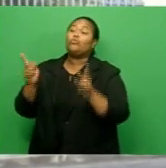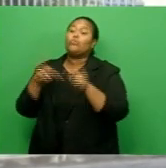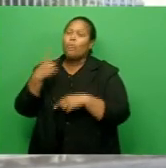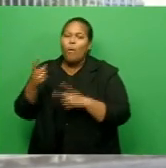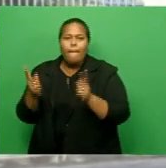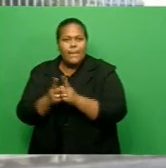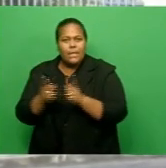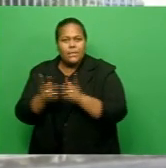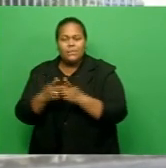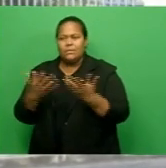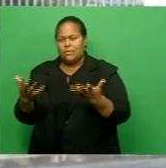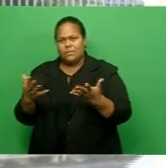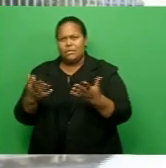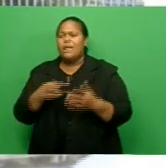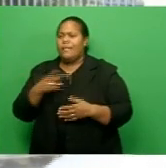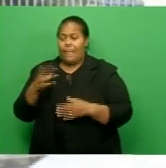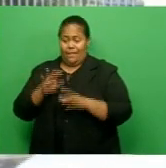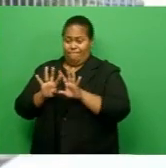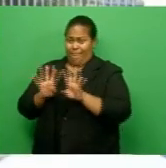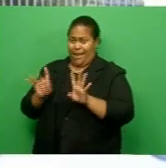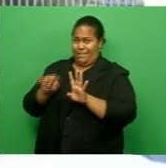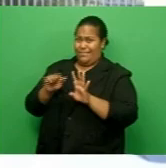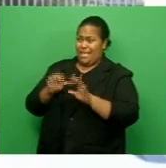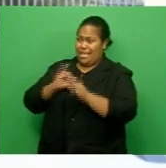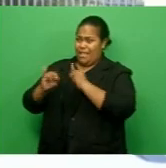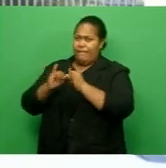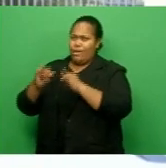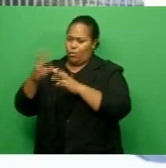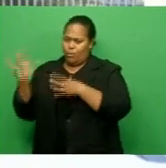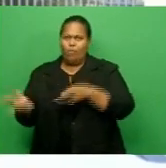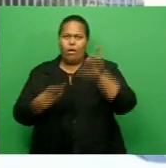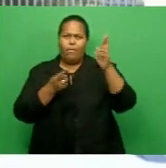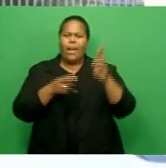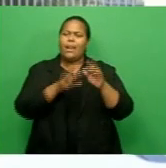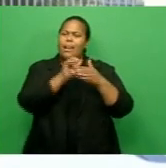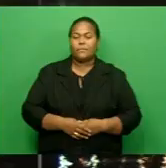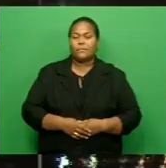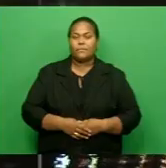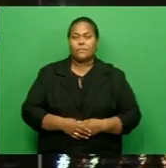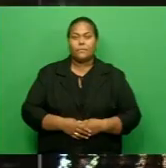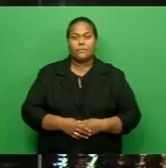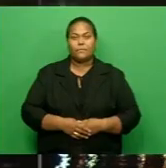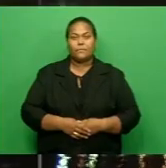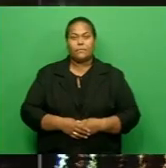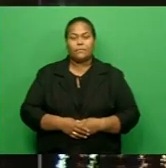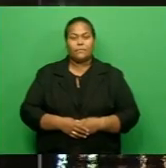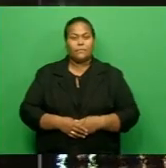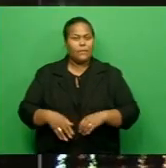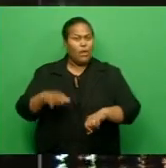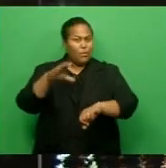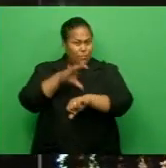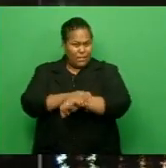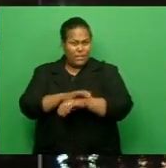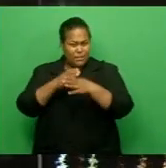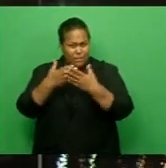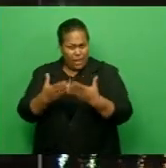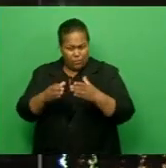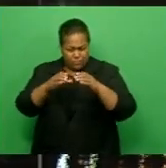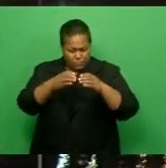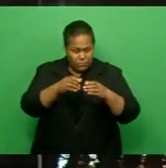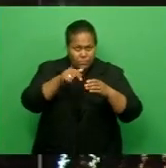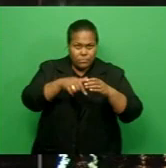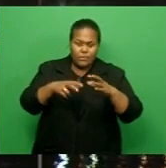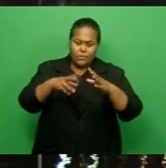recommendations by Dr. Mbamba's panel. Apeniso Wangarandovu, FBC News. The Police Internal Affairs Unit has